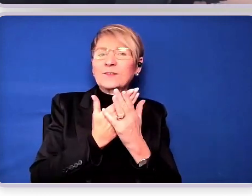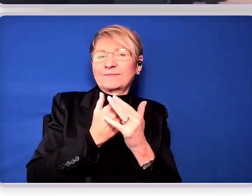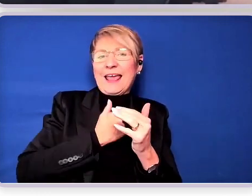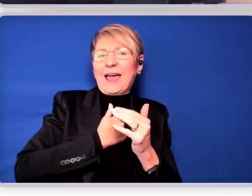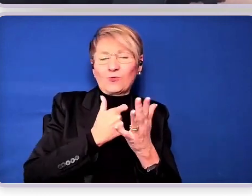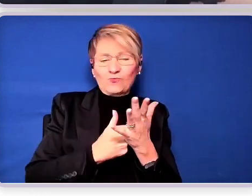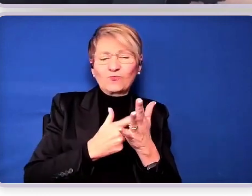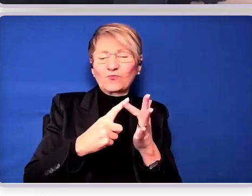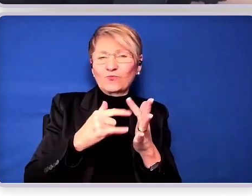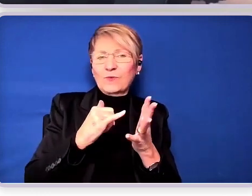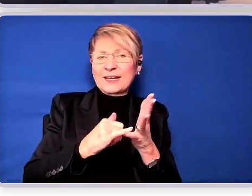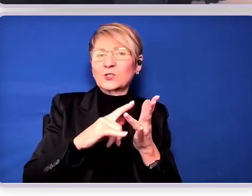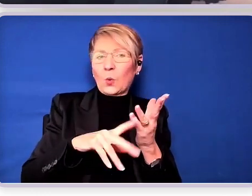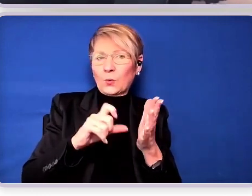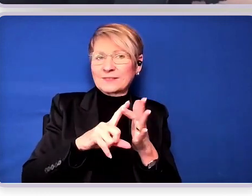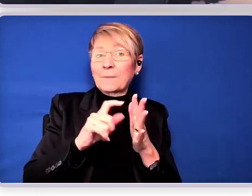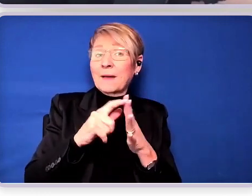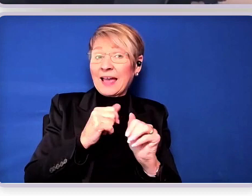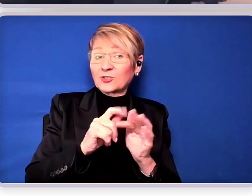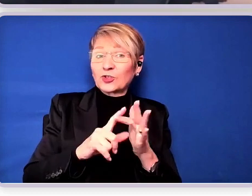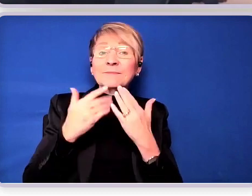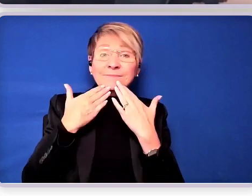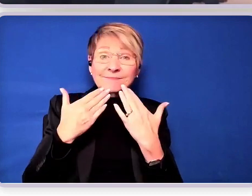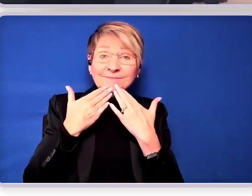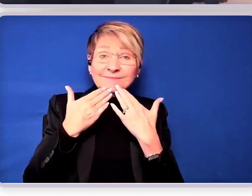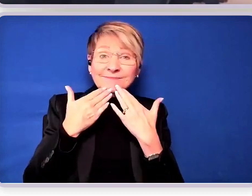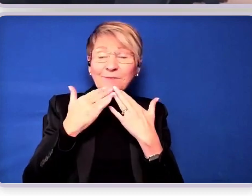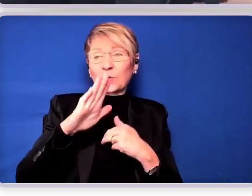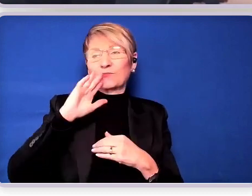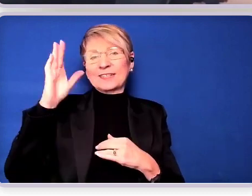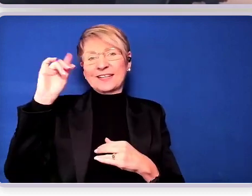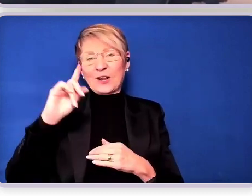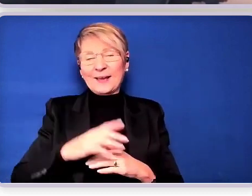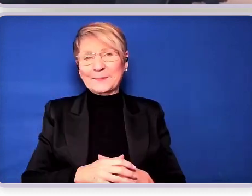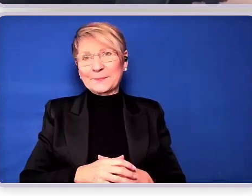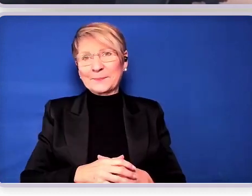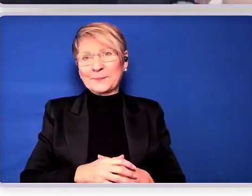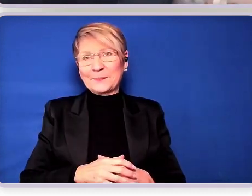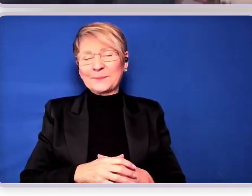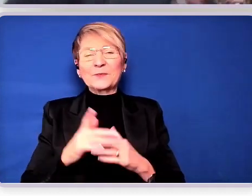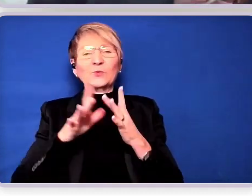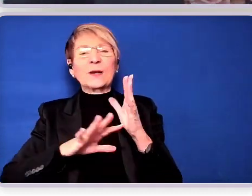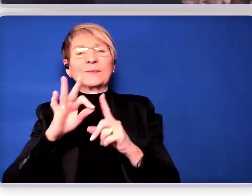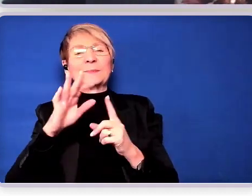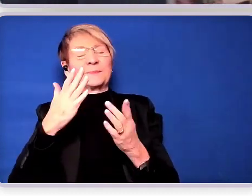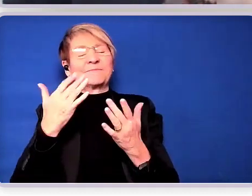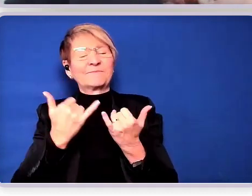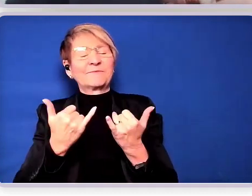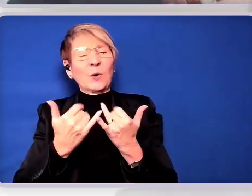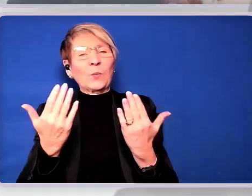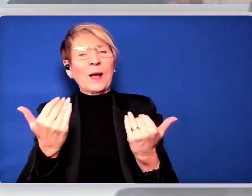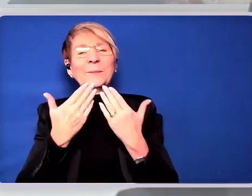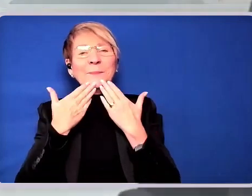okay with you. So thank you very much for the presentation today. You're very welcome. Thank you